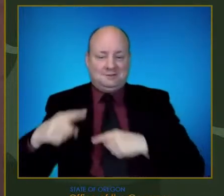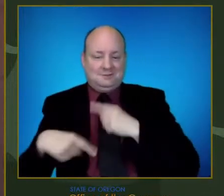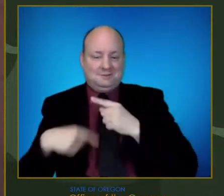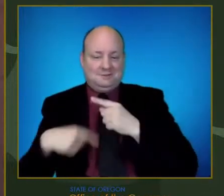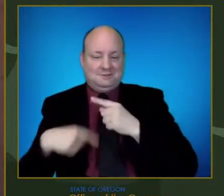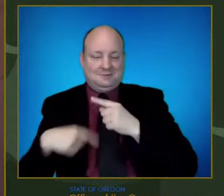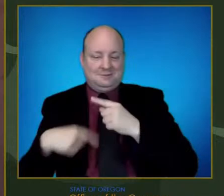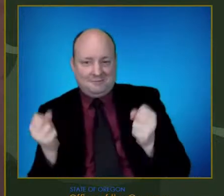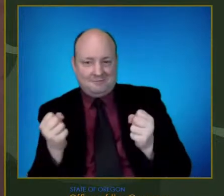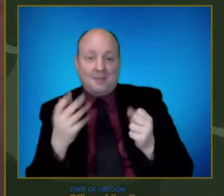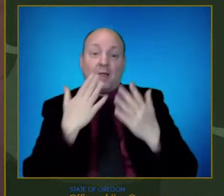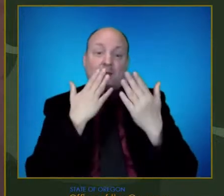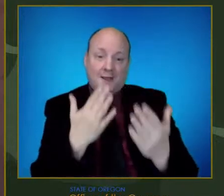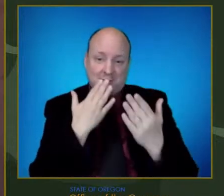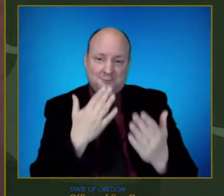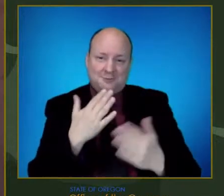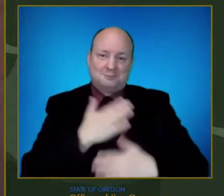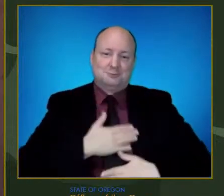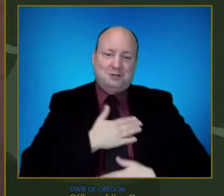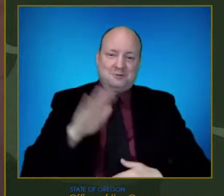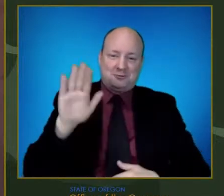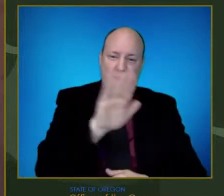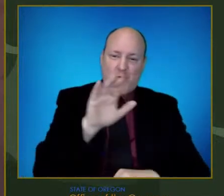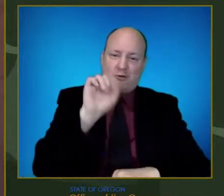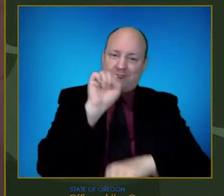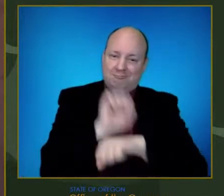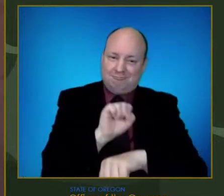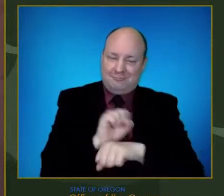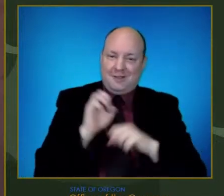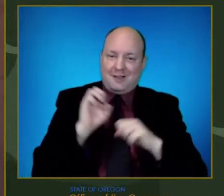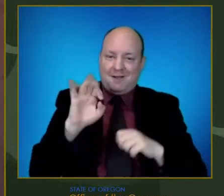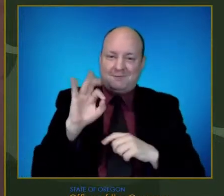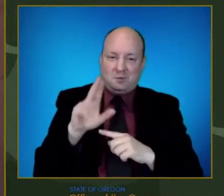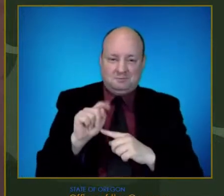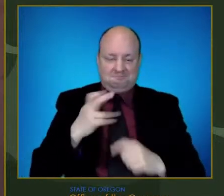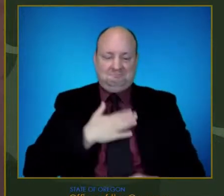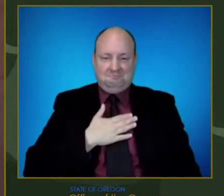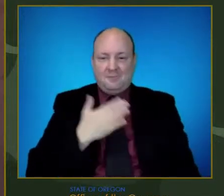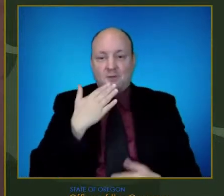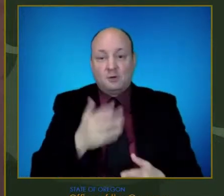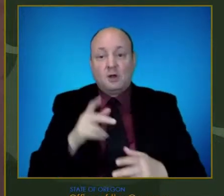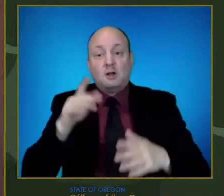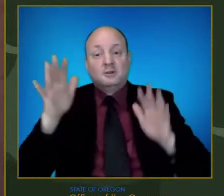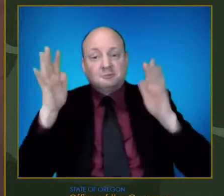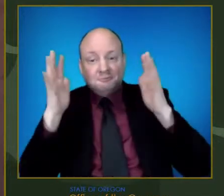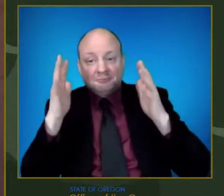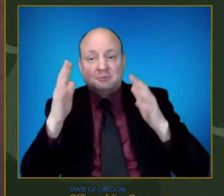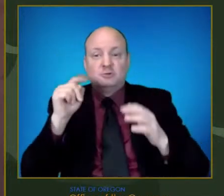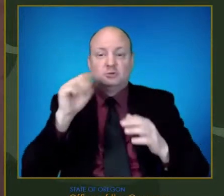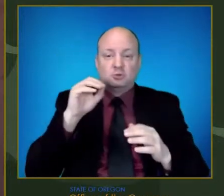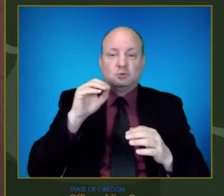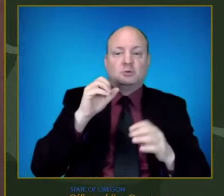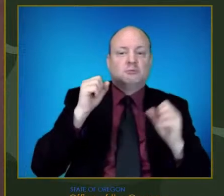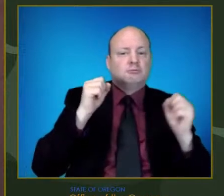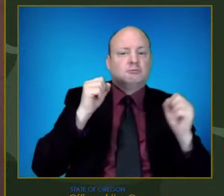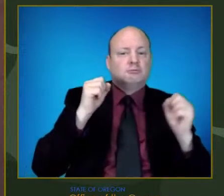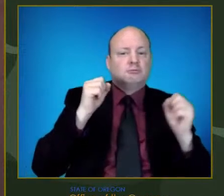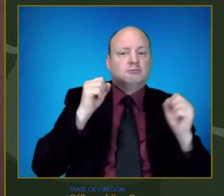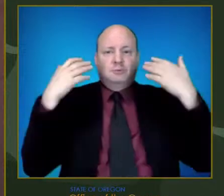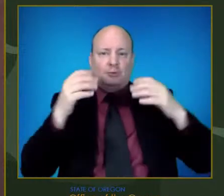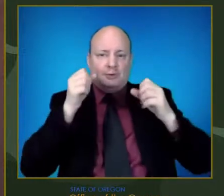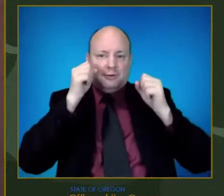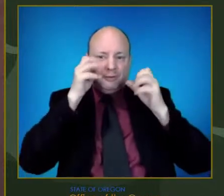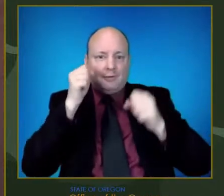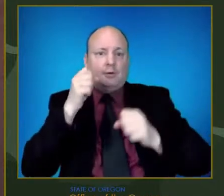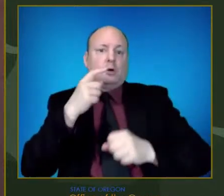Really appreciate your efforts. And also want to give a shout out to our amazing vaccinators across the state.